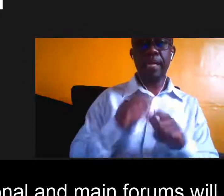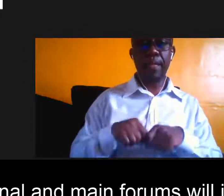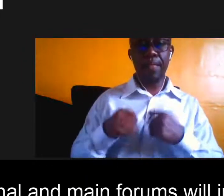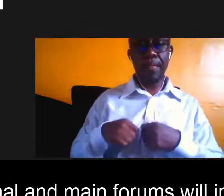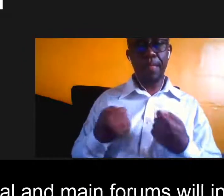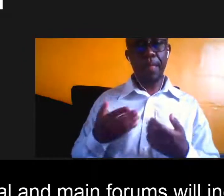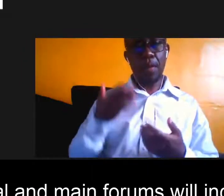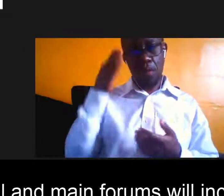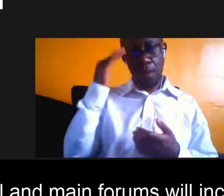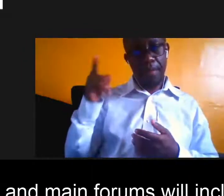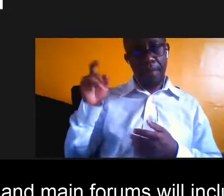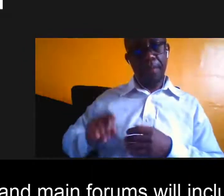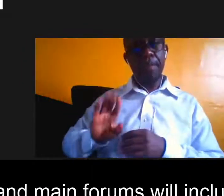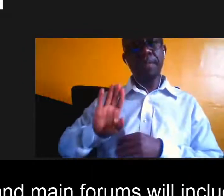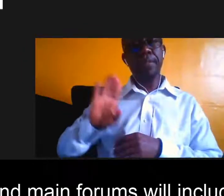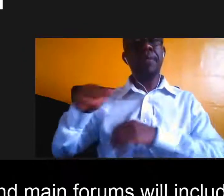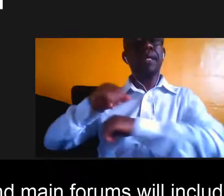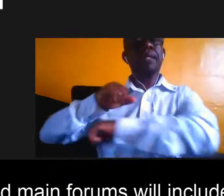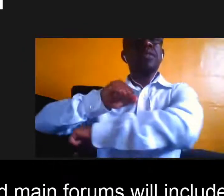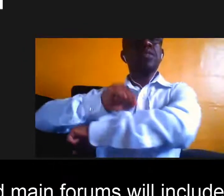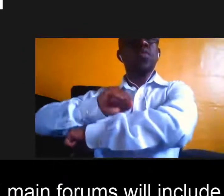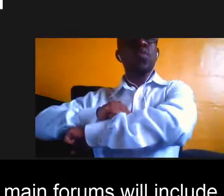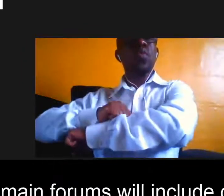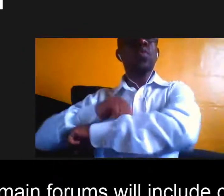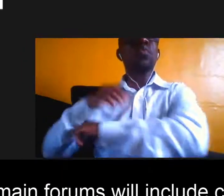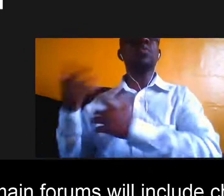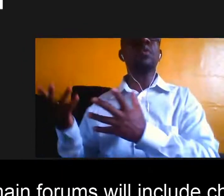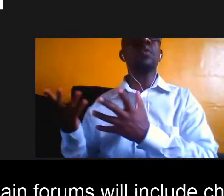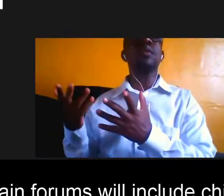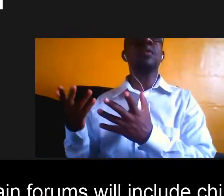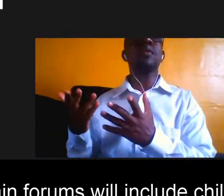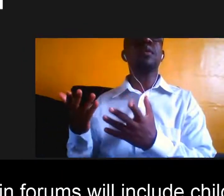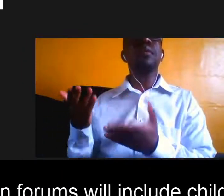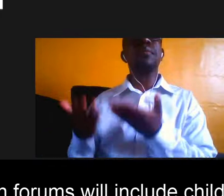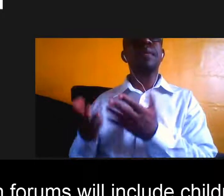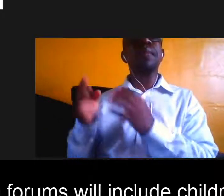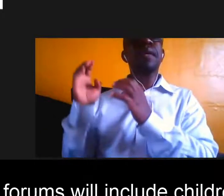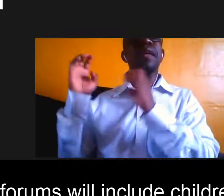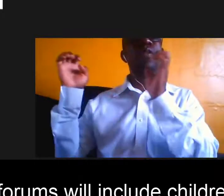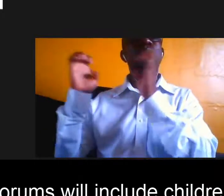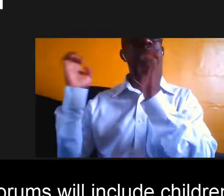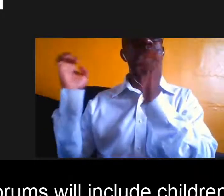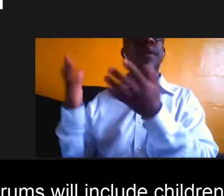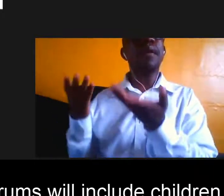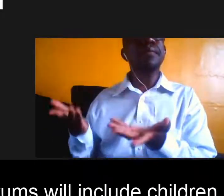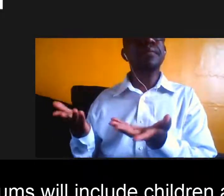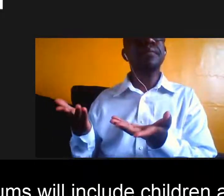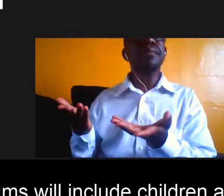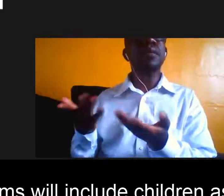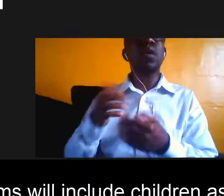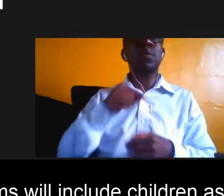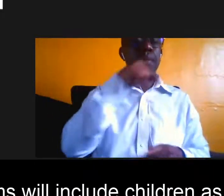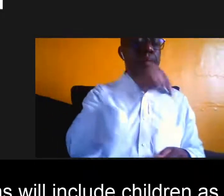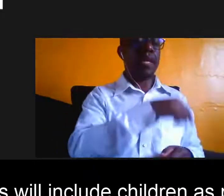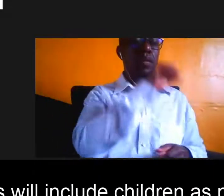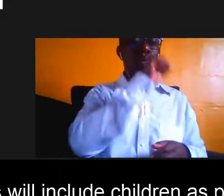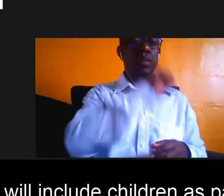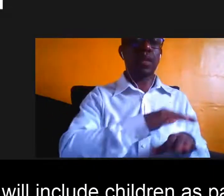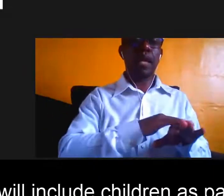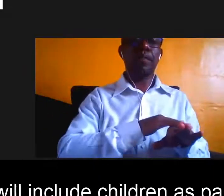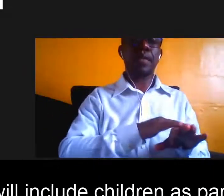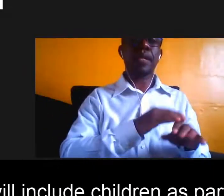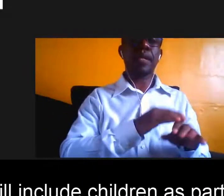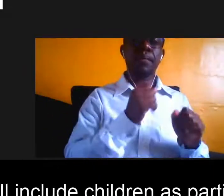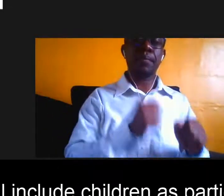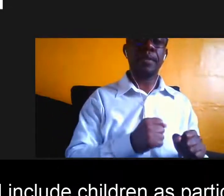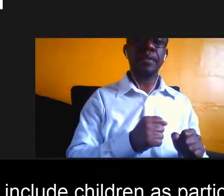meeting in Addis Ababa, or probably now that it has shifted down south, when we'll be meeting south, wherever